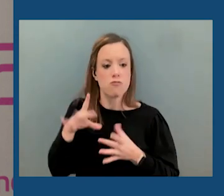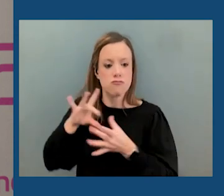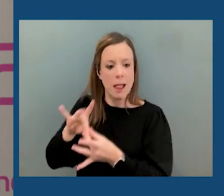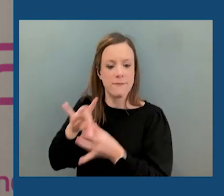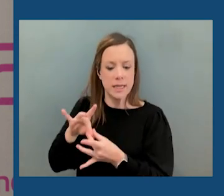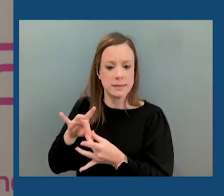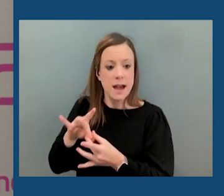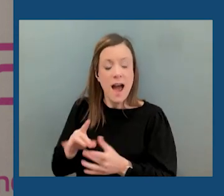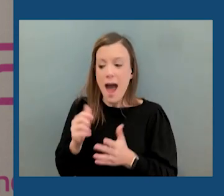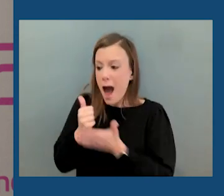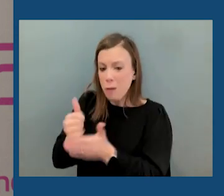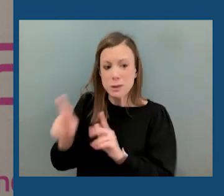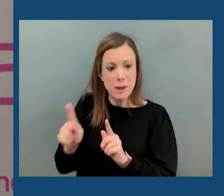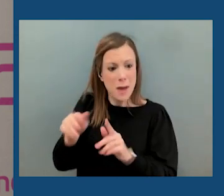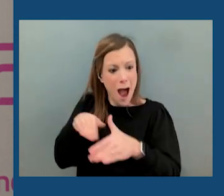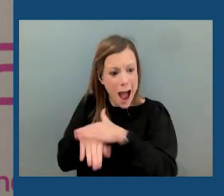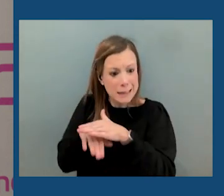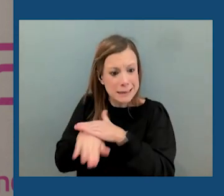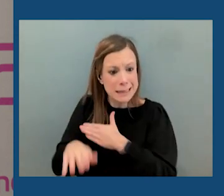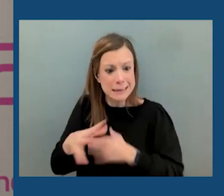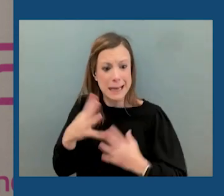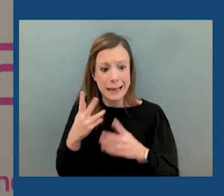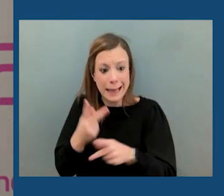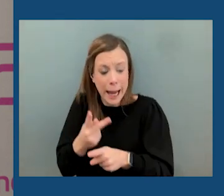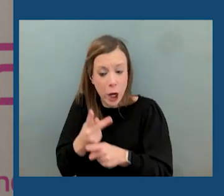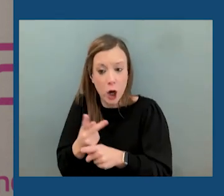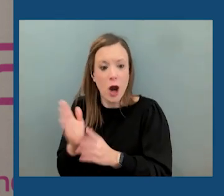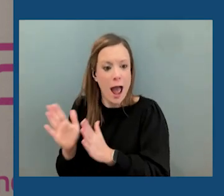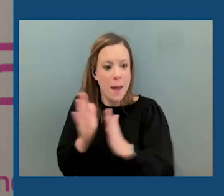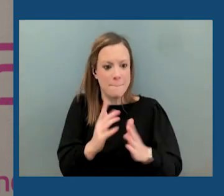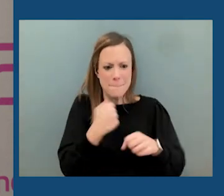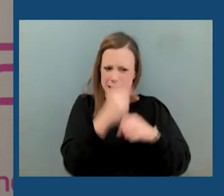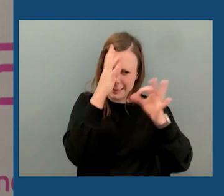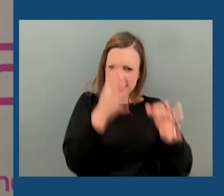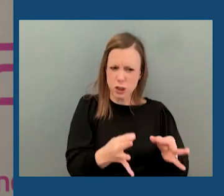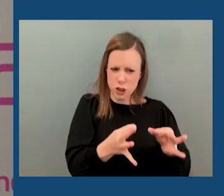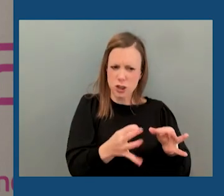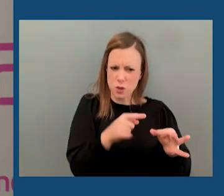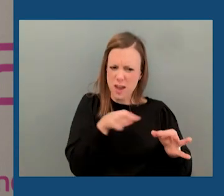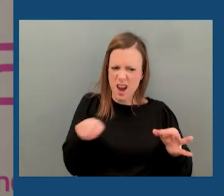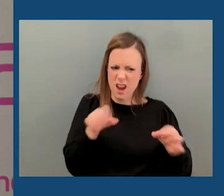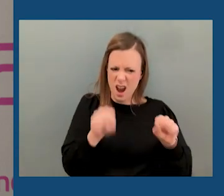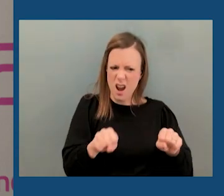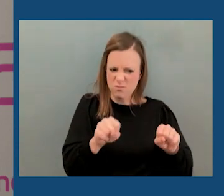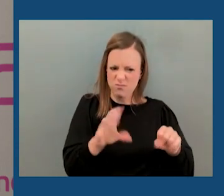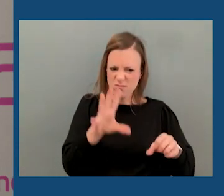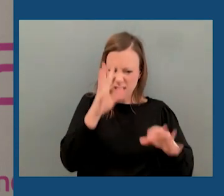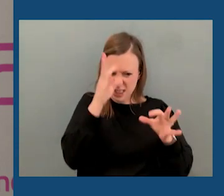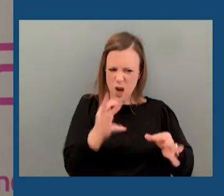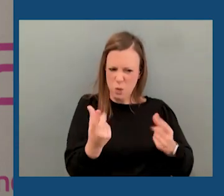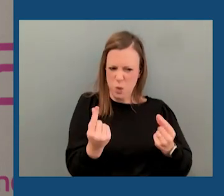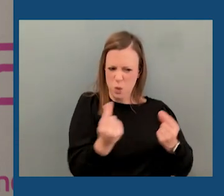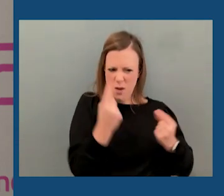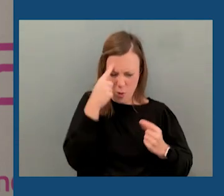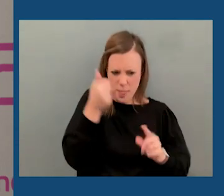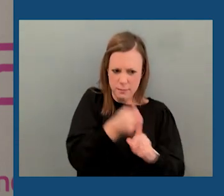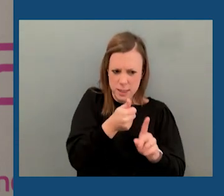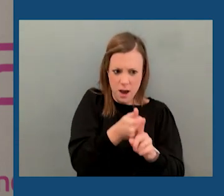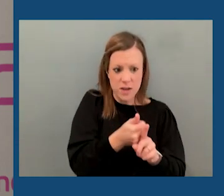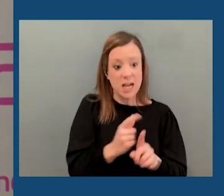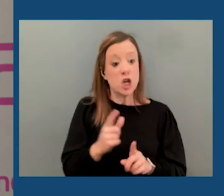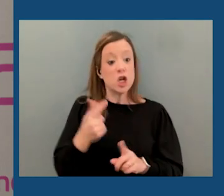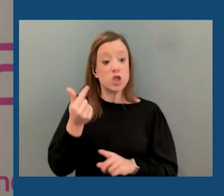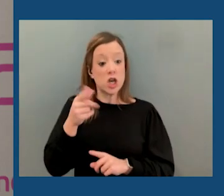for themselves that are going to help them flourish. Making sure that their education is gender inclusive, non-judgmental, and sex